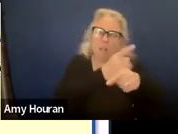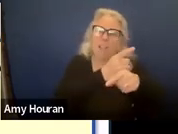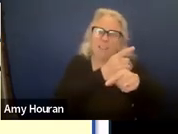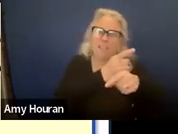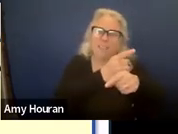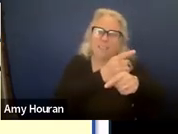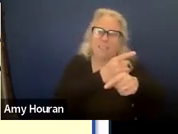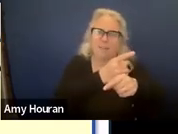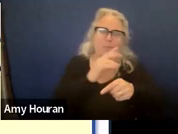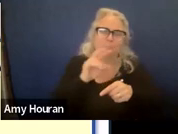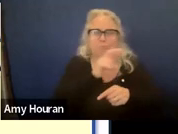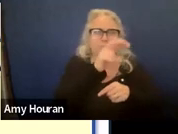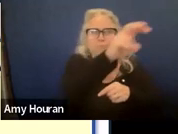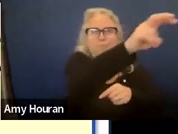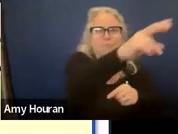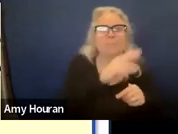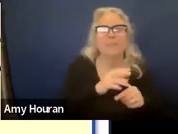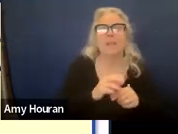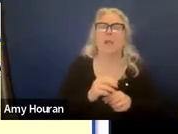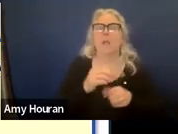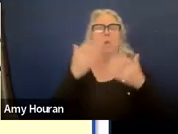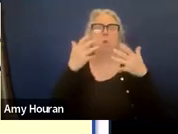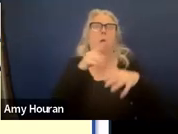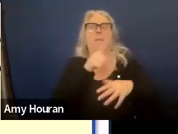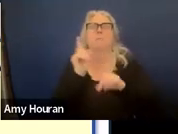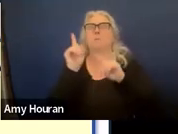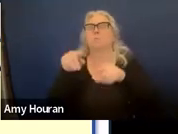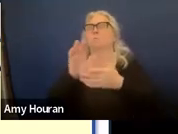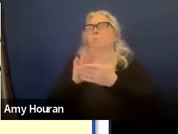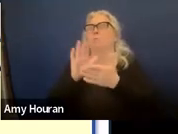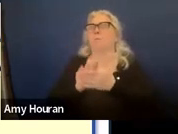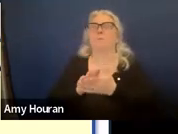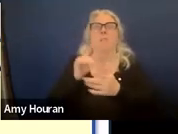right? You don't want them to go out and go to school for something and then decide they hate it.